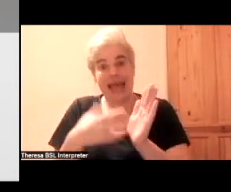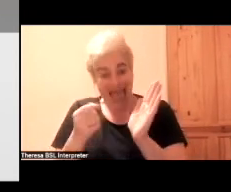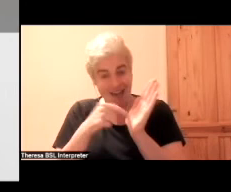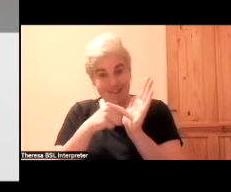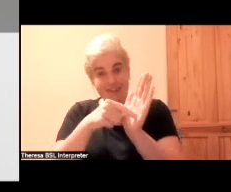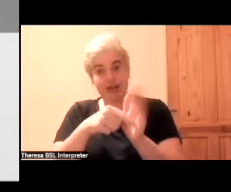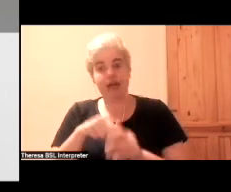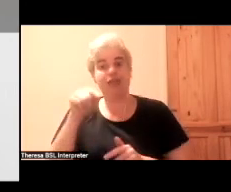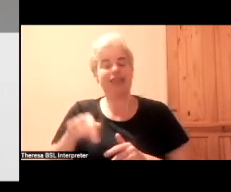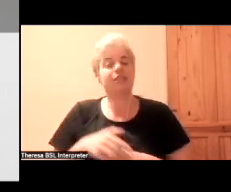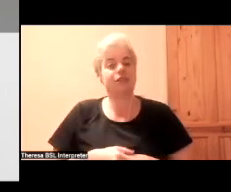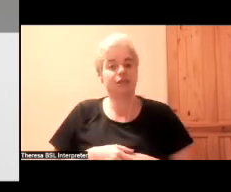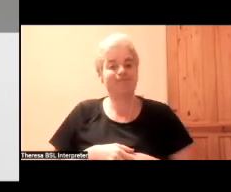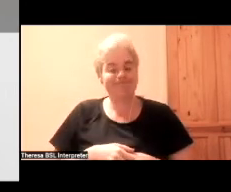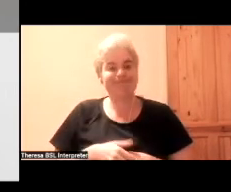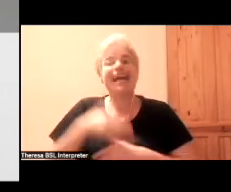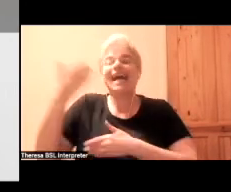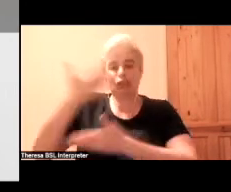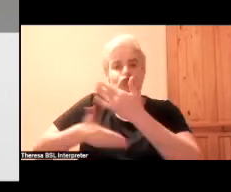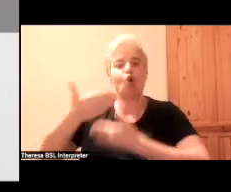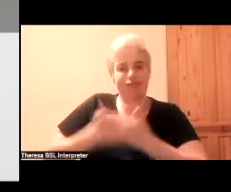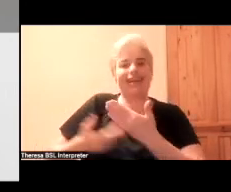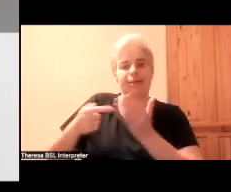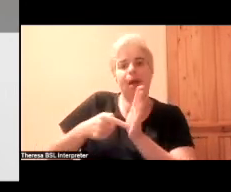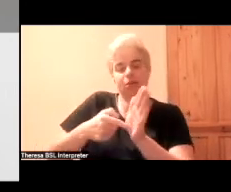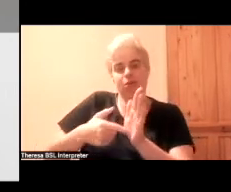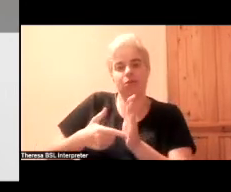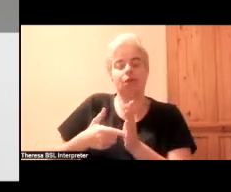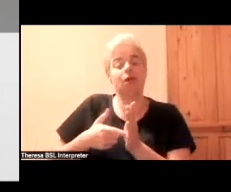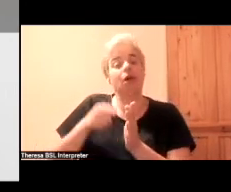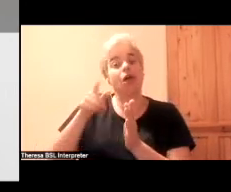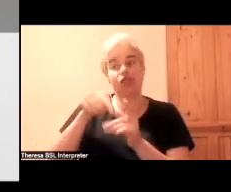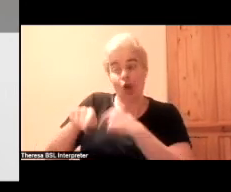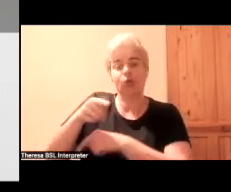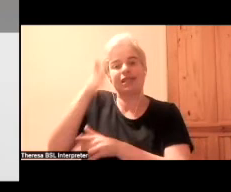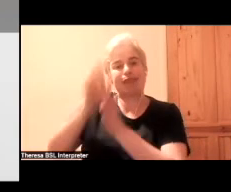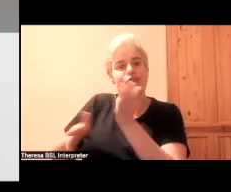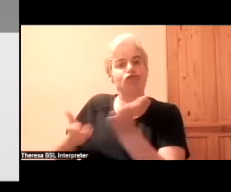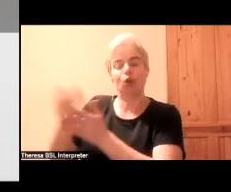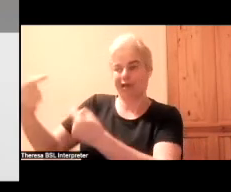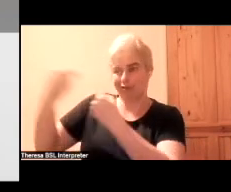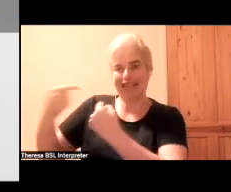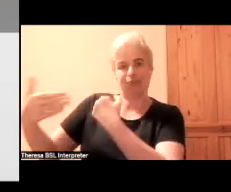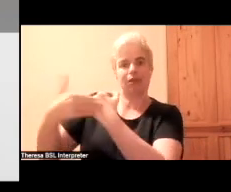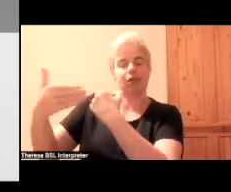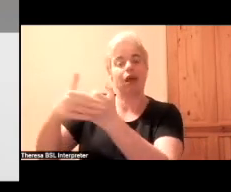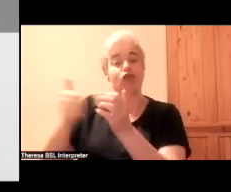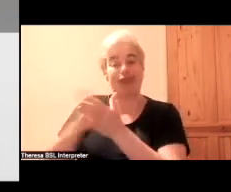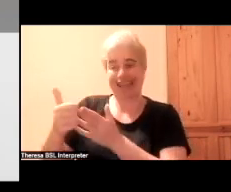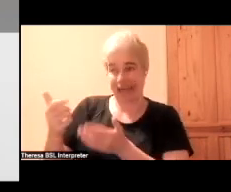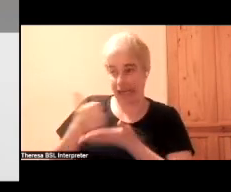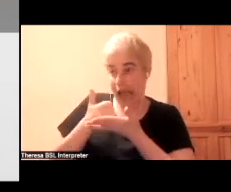and this is necessarily anecdotal, is that those who experience this are regularly